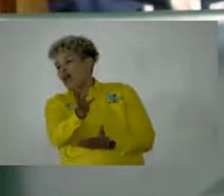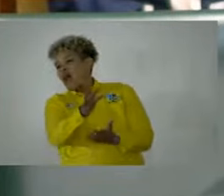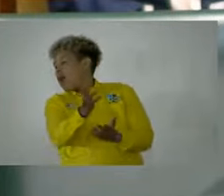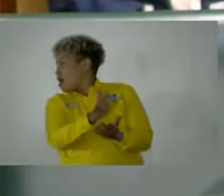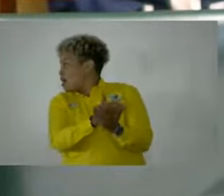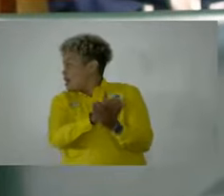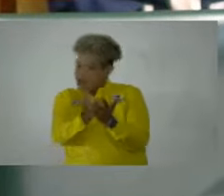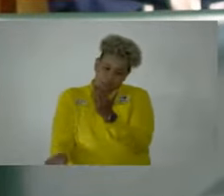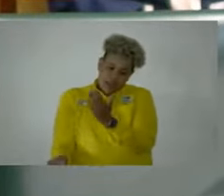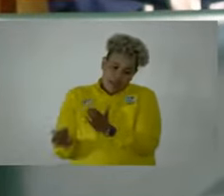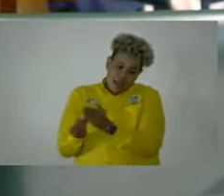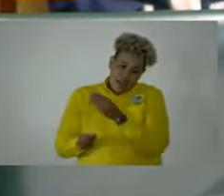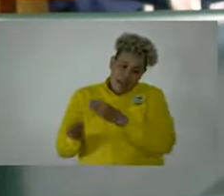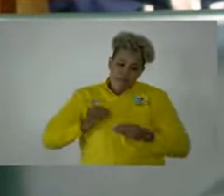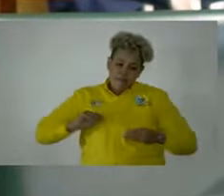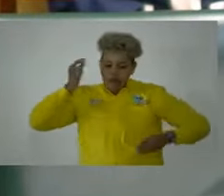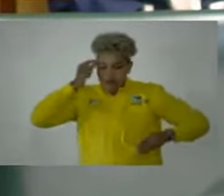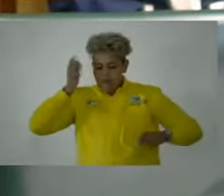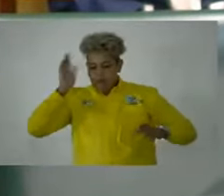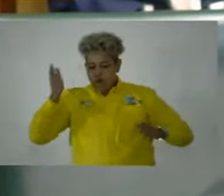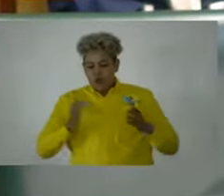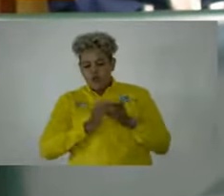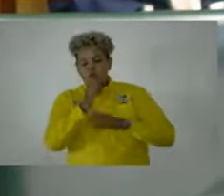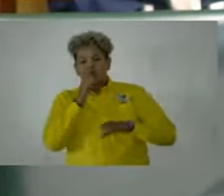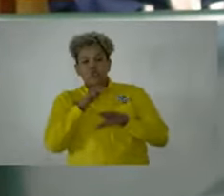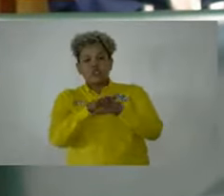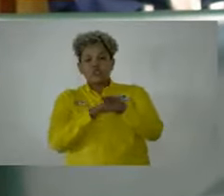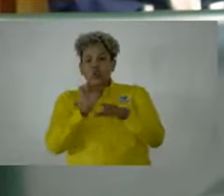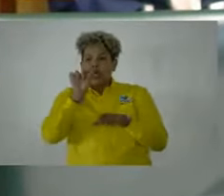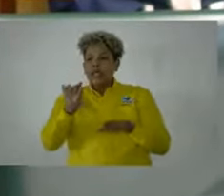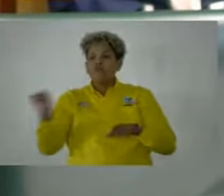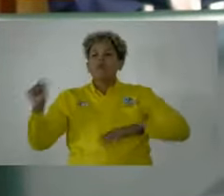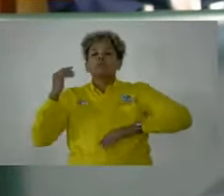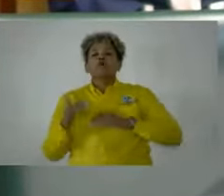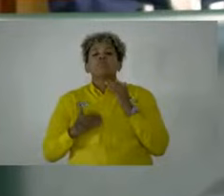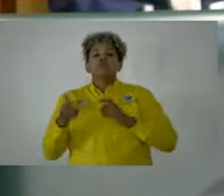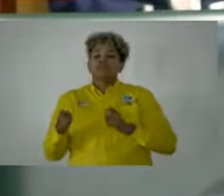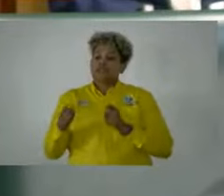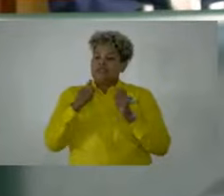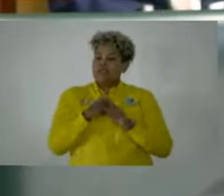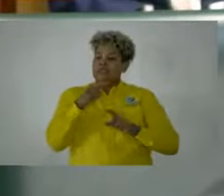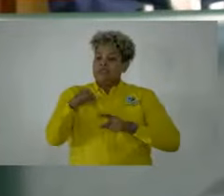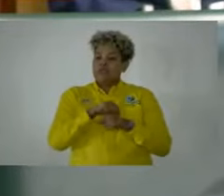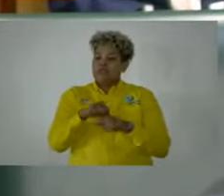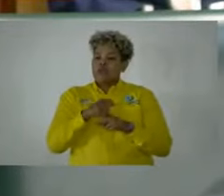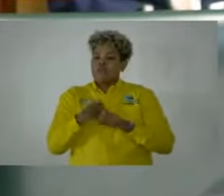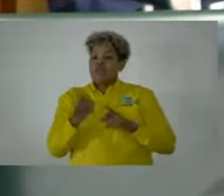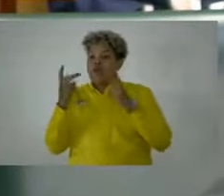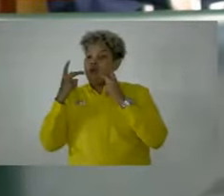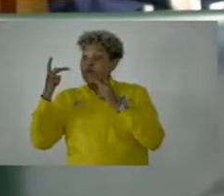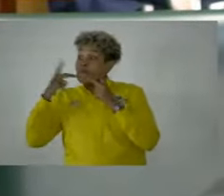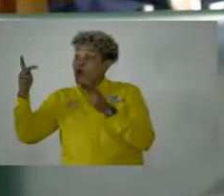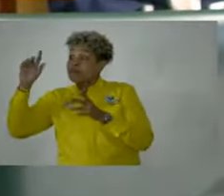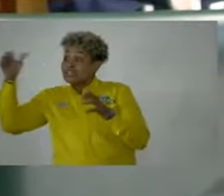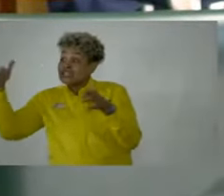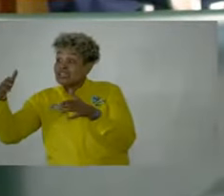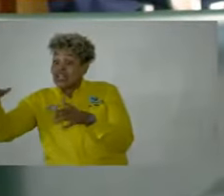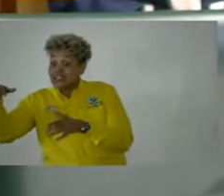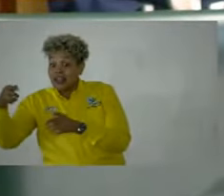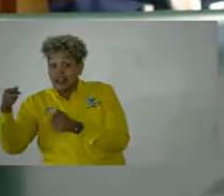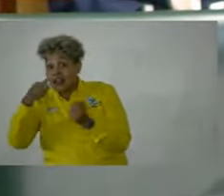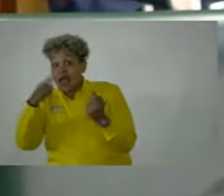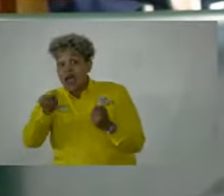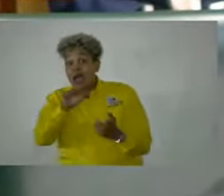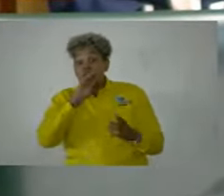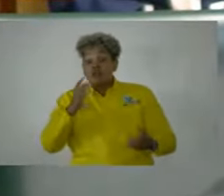the economy. The government is going through a slow and incremental process of eliminating this practice from the public sector. And